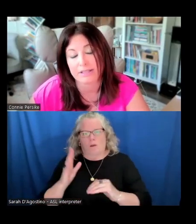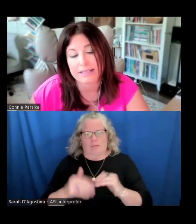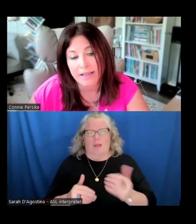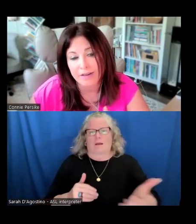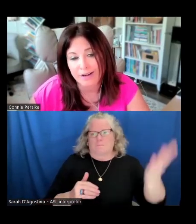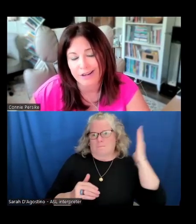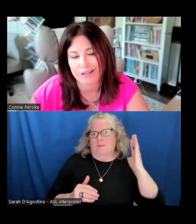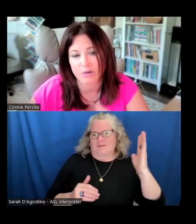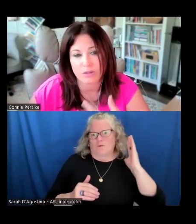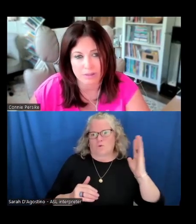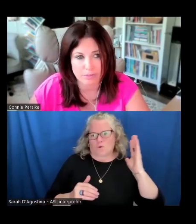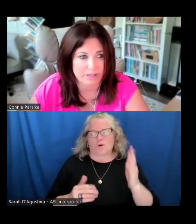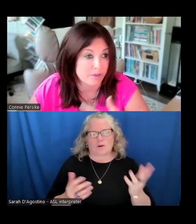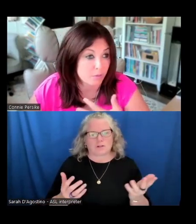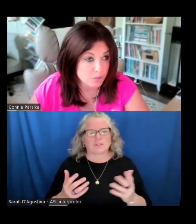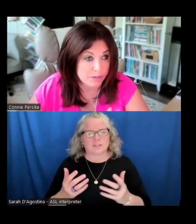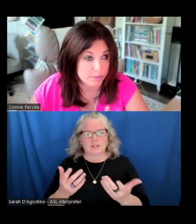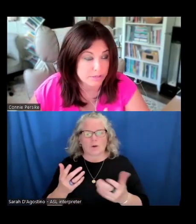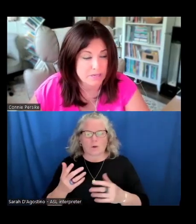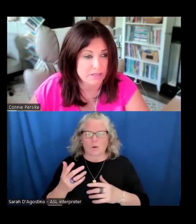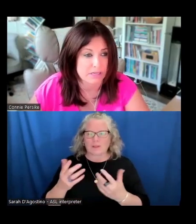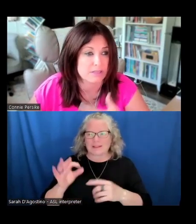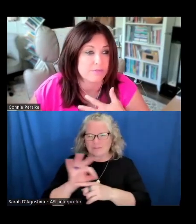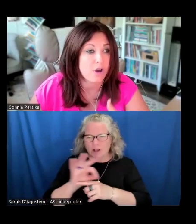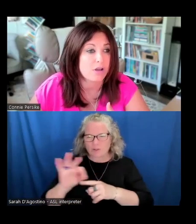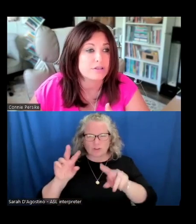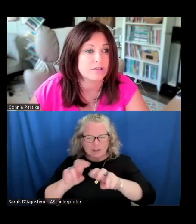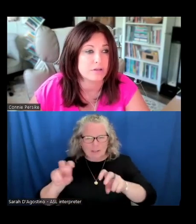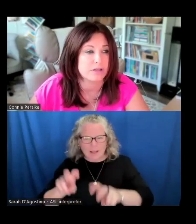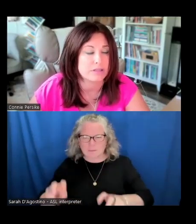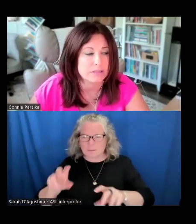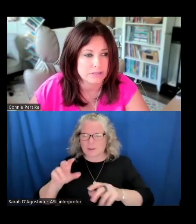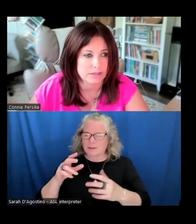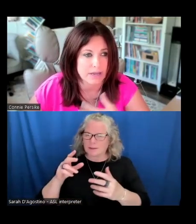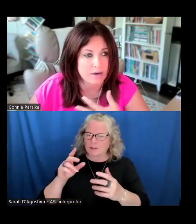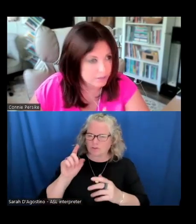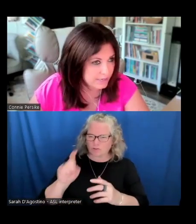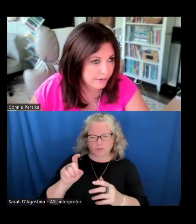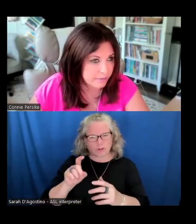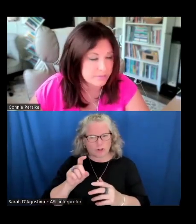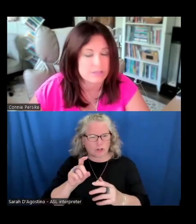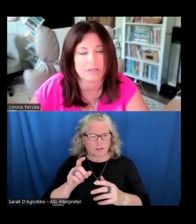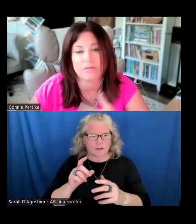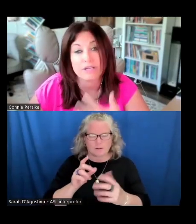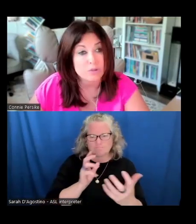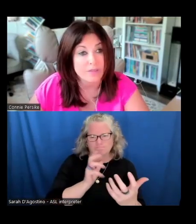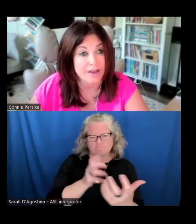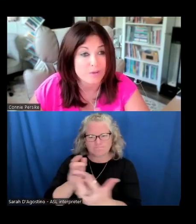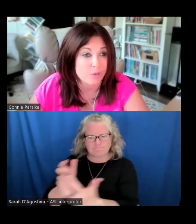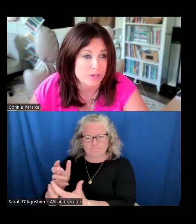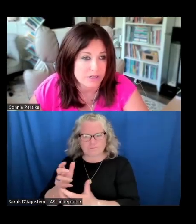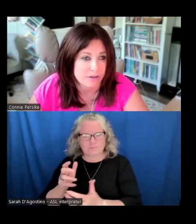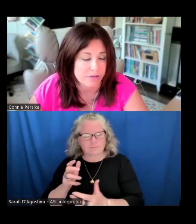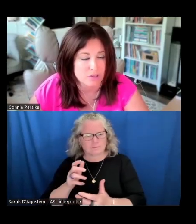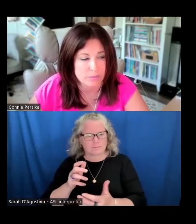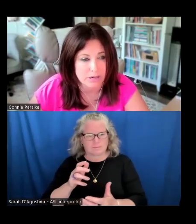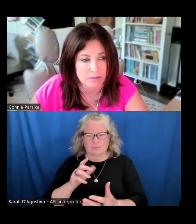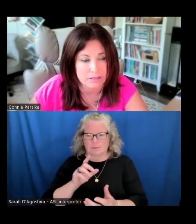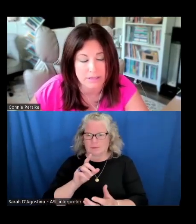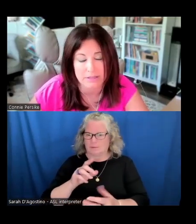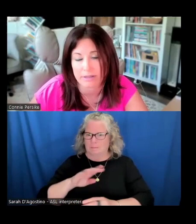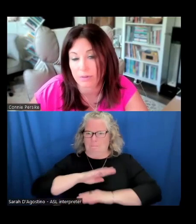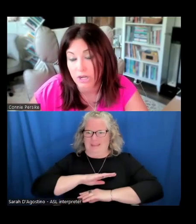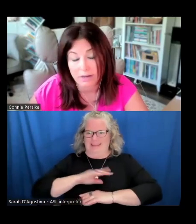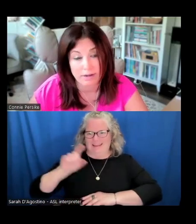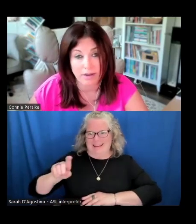assessments altogether, really believe that we should be able to meet the needs of all students at all times. And if we do that, we won't need a functional